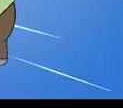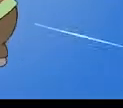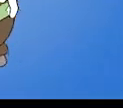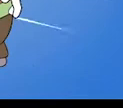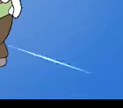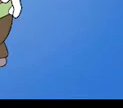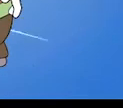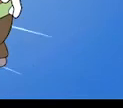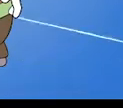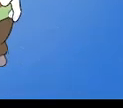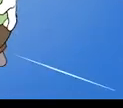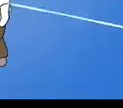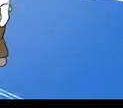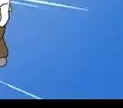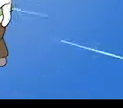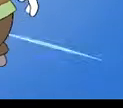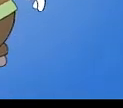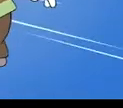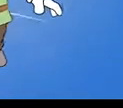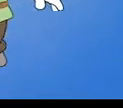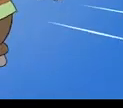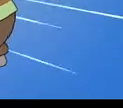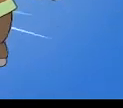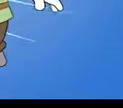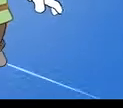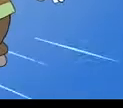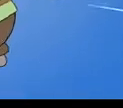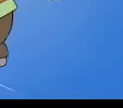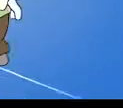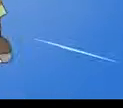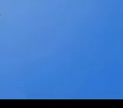Welcome and study with Tanzania Institute of Education.